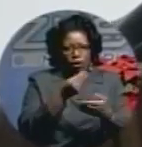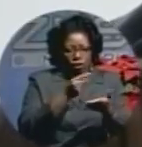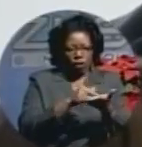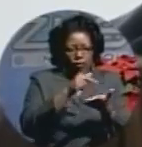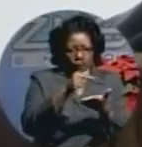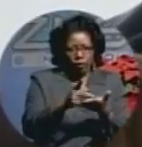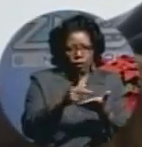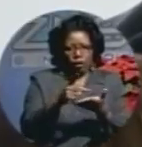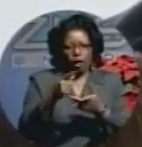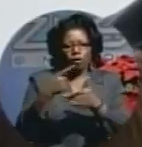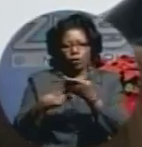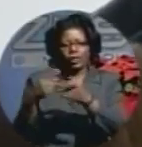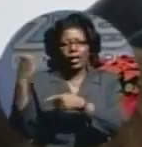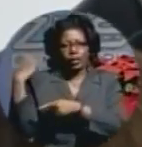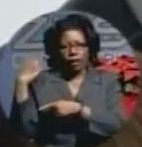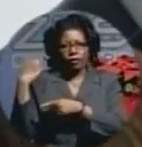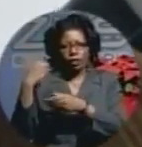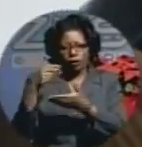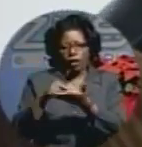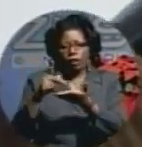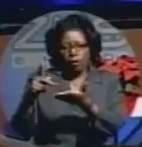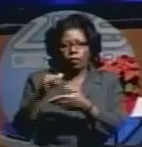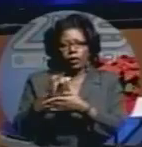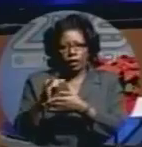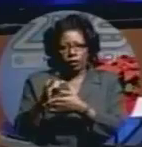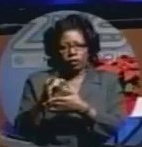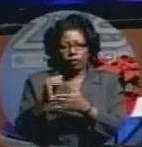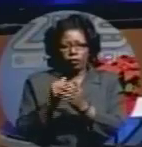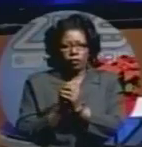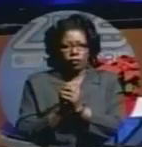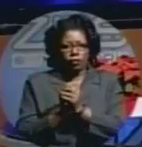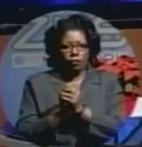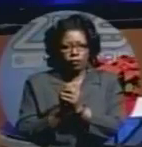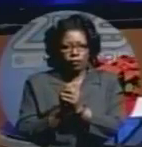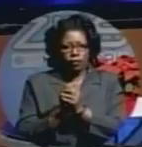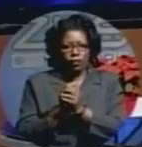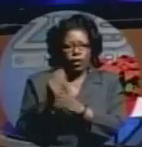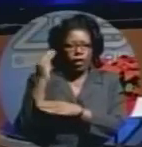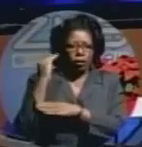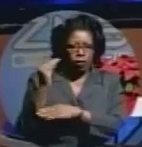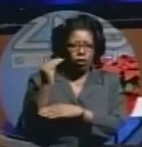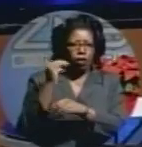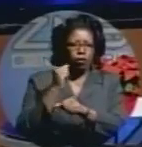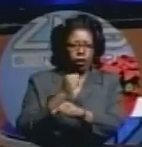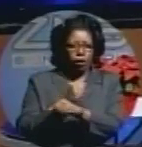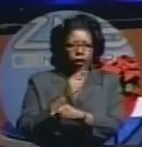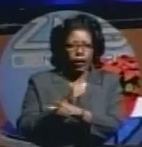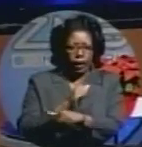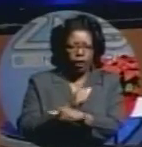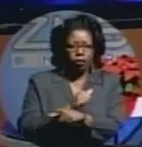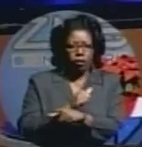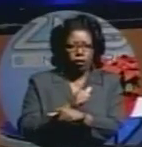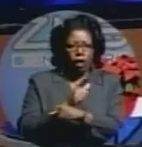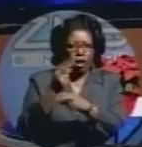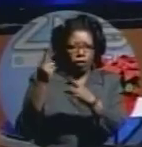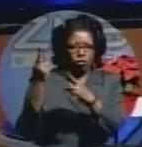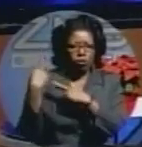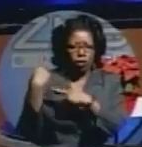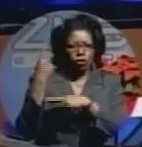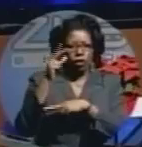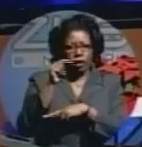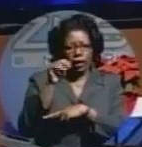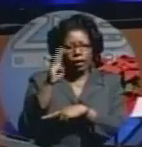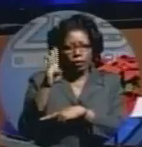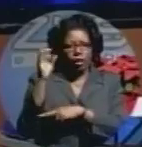event, it's all a matter now open to review. Meanwhile, Minister of Labour and Minister responsible for NIB,